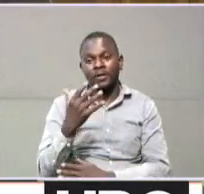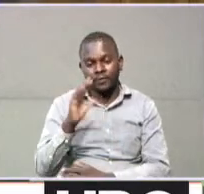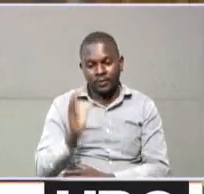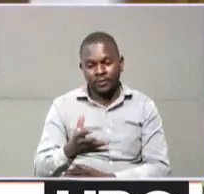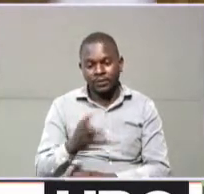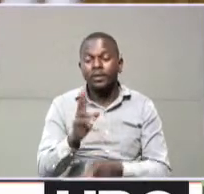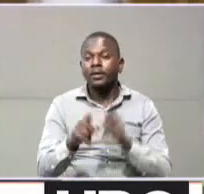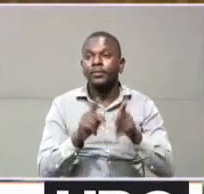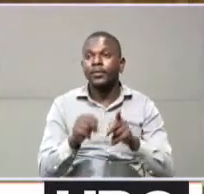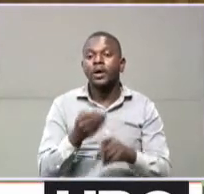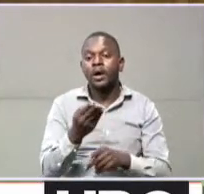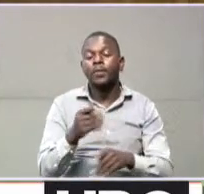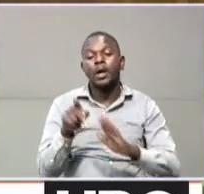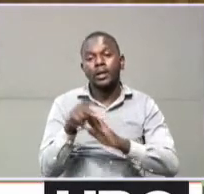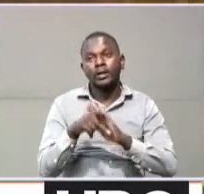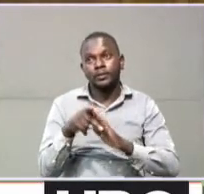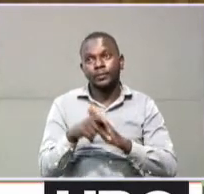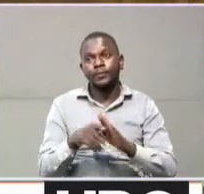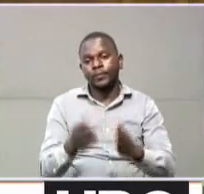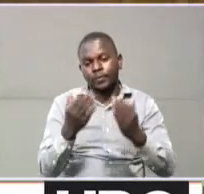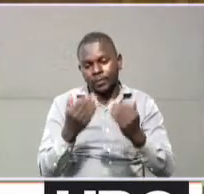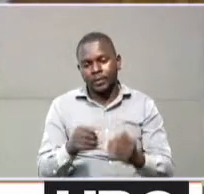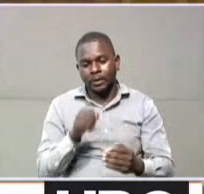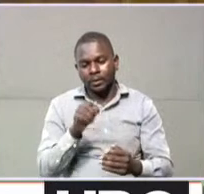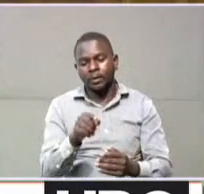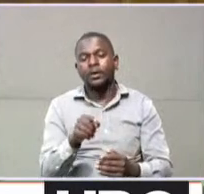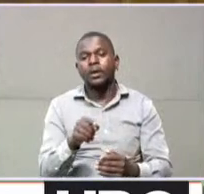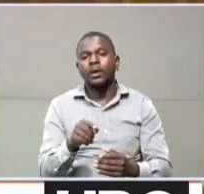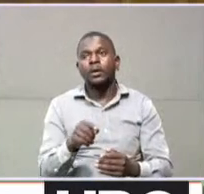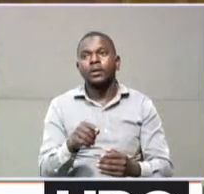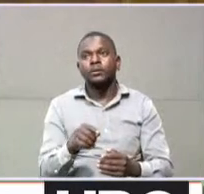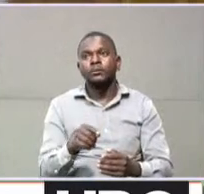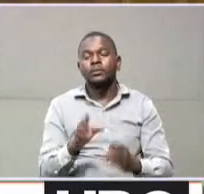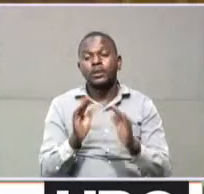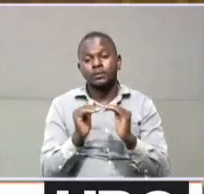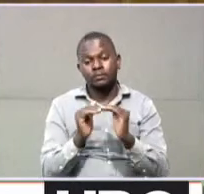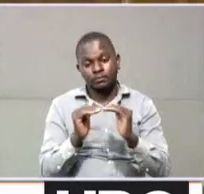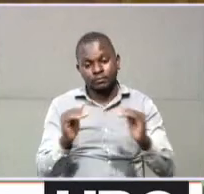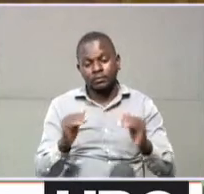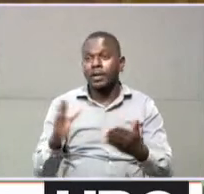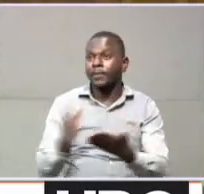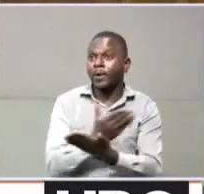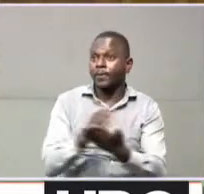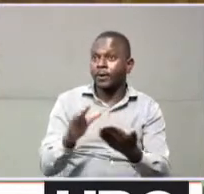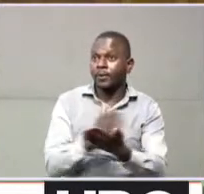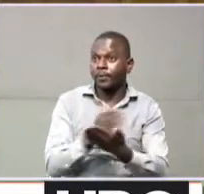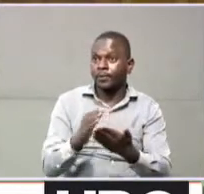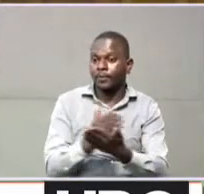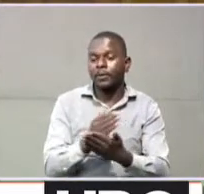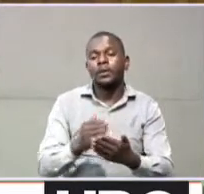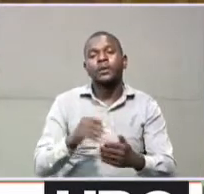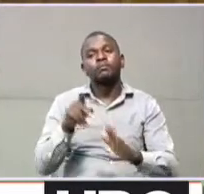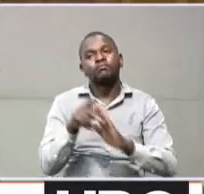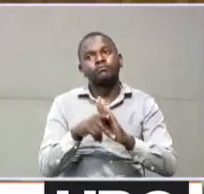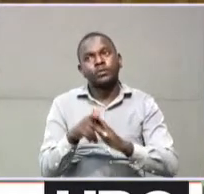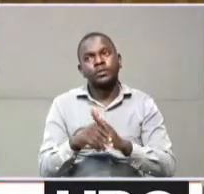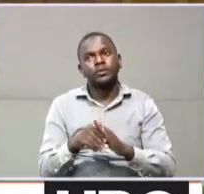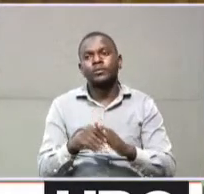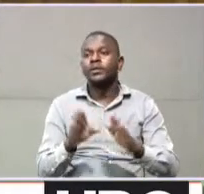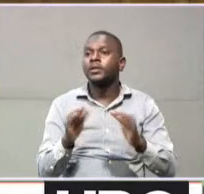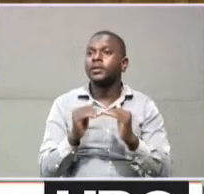000 people in a parish now how will this be equitably distributed since parishes are not